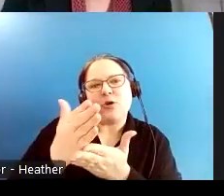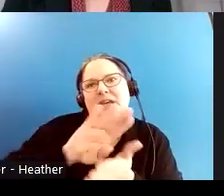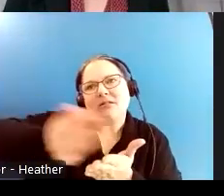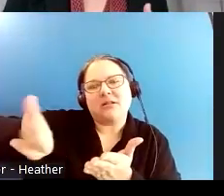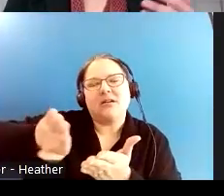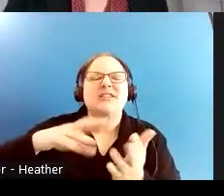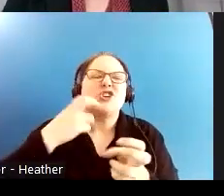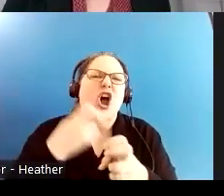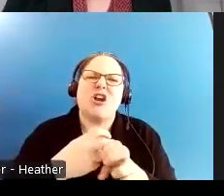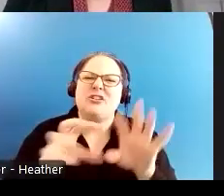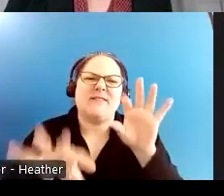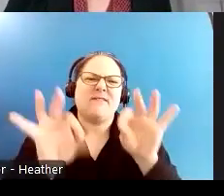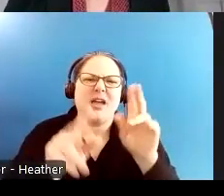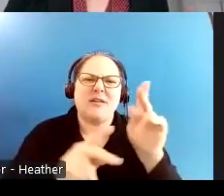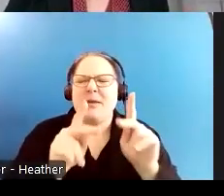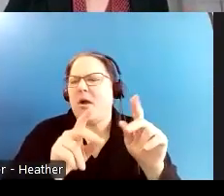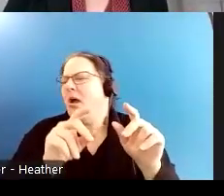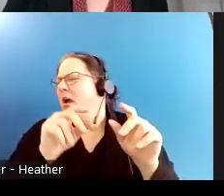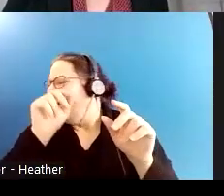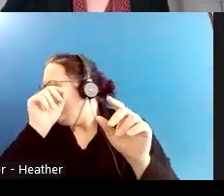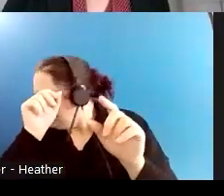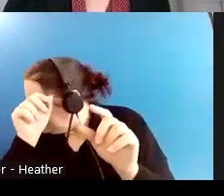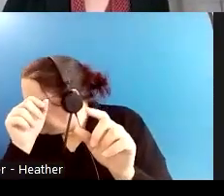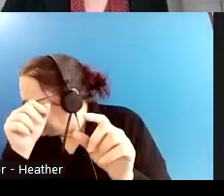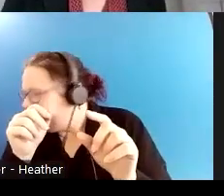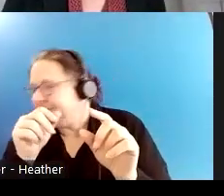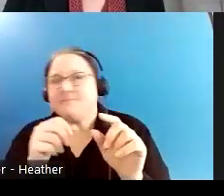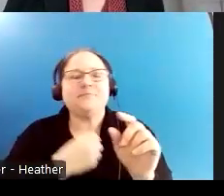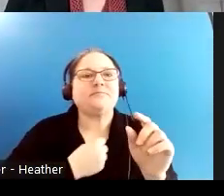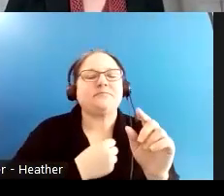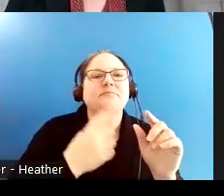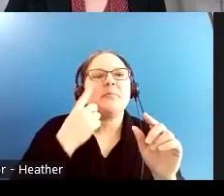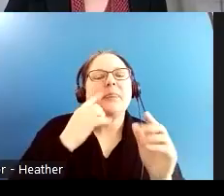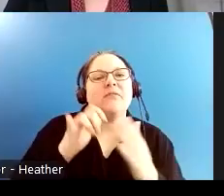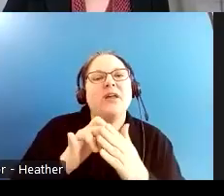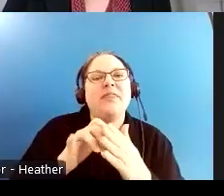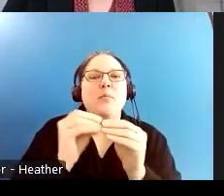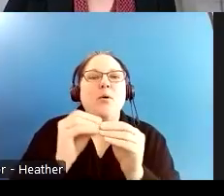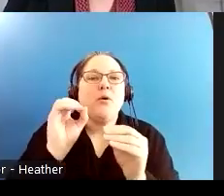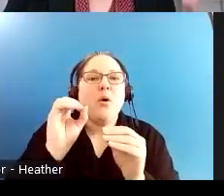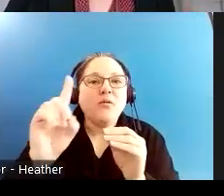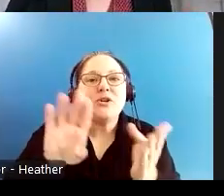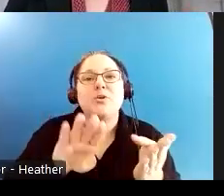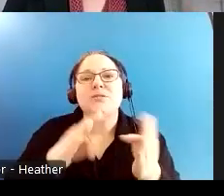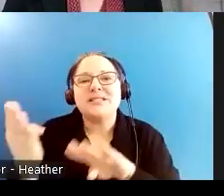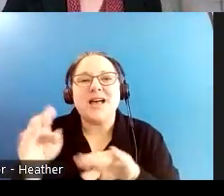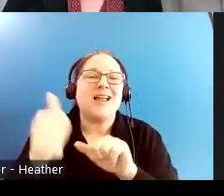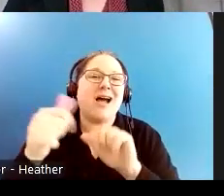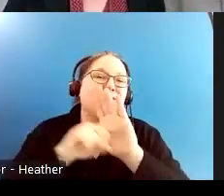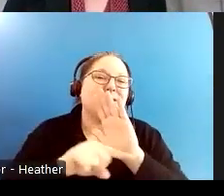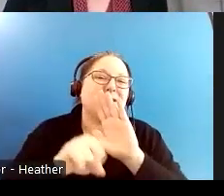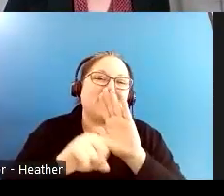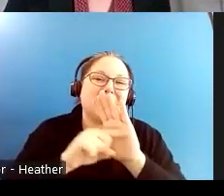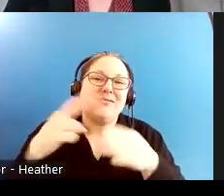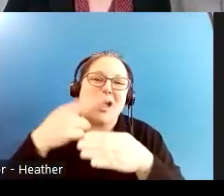shown that increase in overdose deaths, increase in dropping from treatment, and other negative outcomes, but yet encampment clearings are still